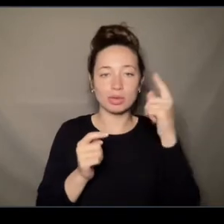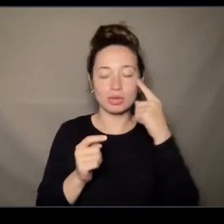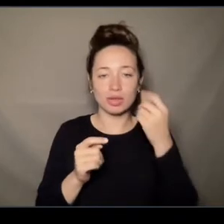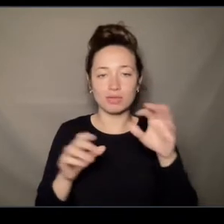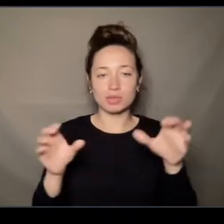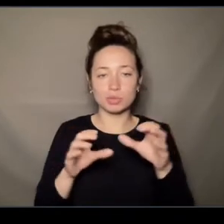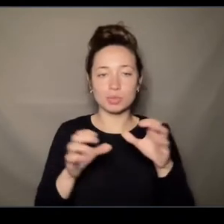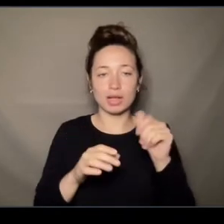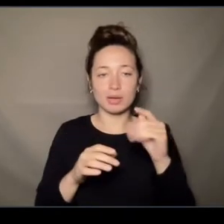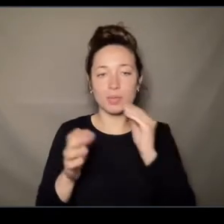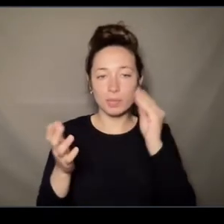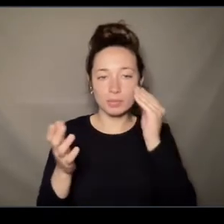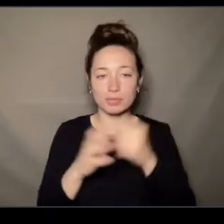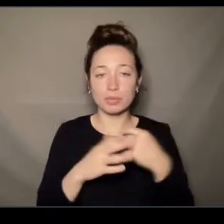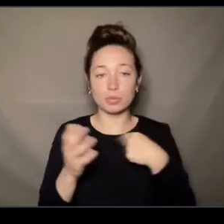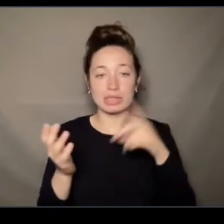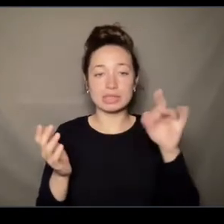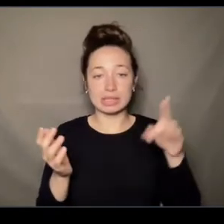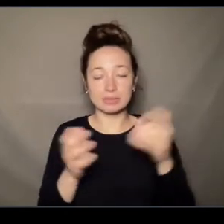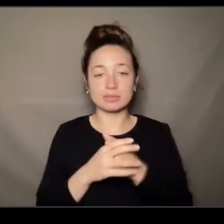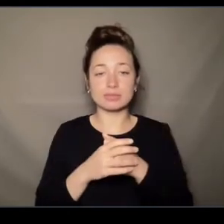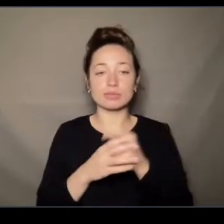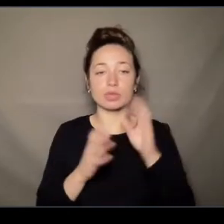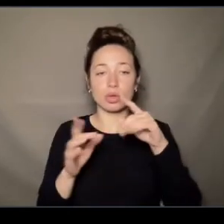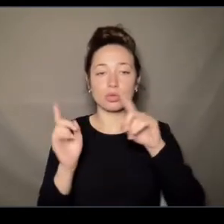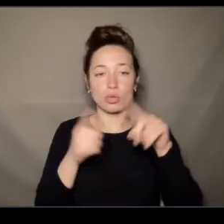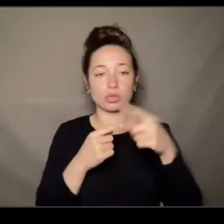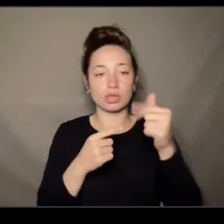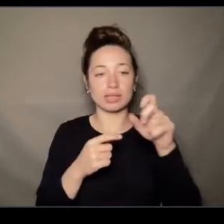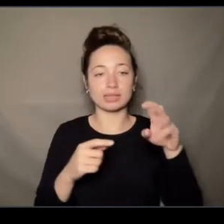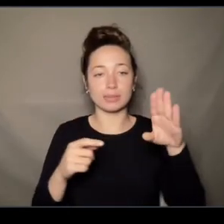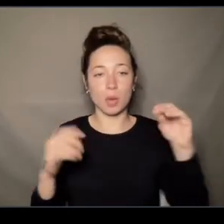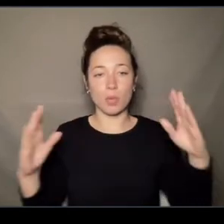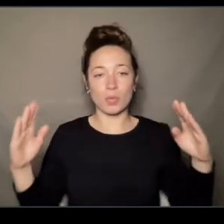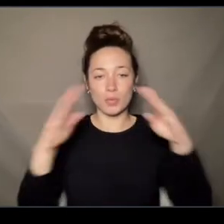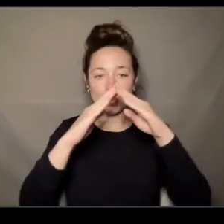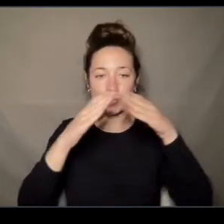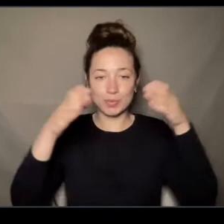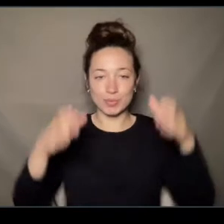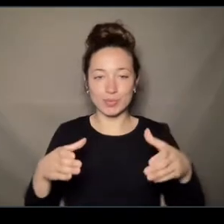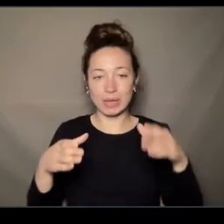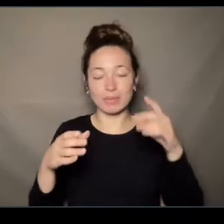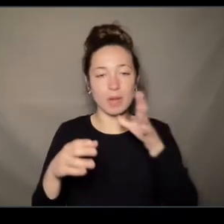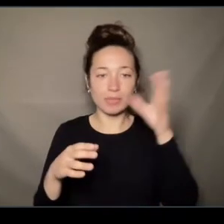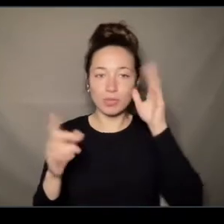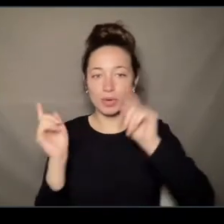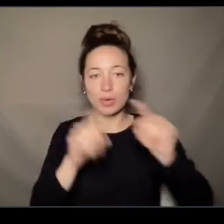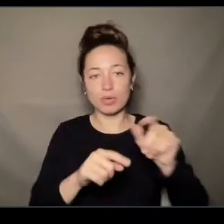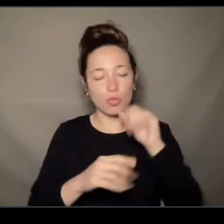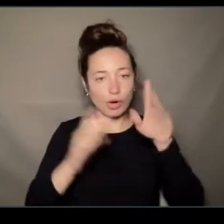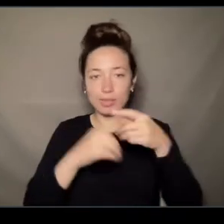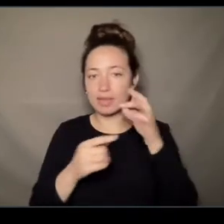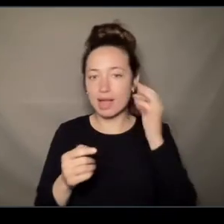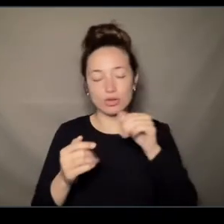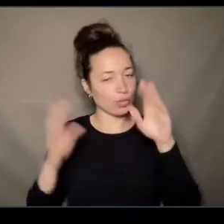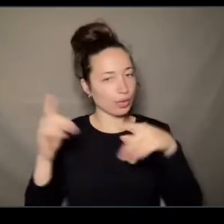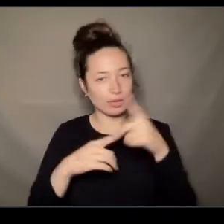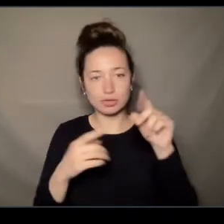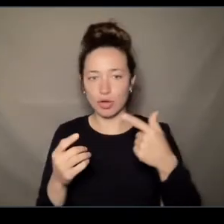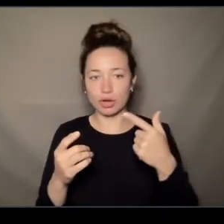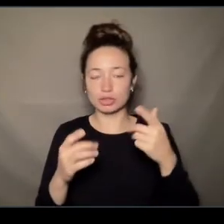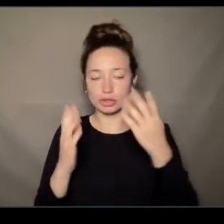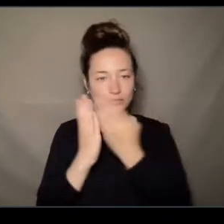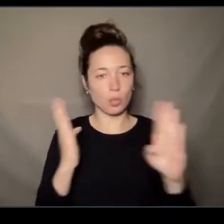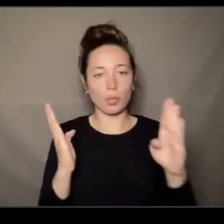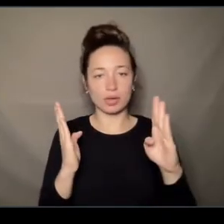They don't think of doing it at home, but we did. And, you know, you go to the gazebo, you stay there, Mom and Dad will come. Don't worry about the cat. Don't worry about the dog.